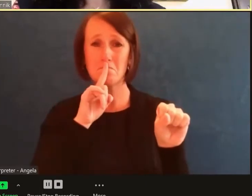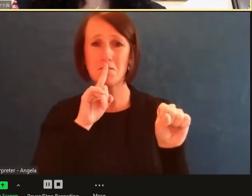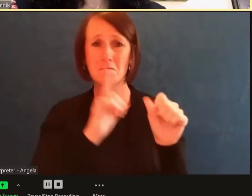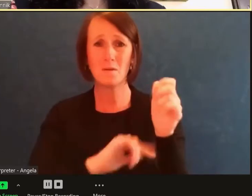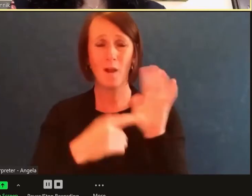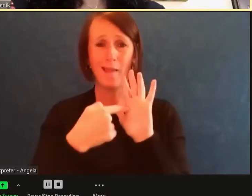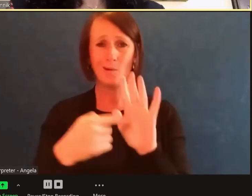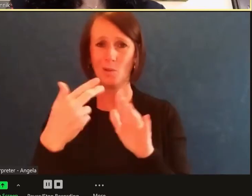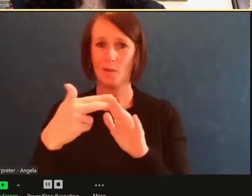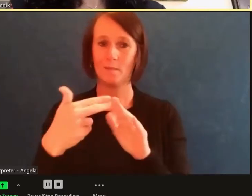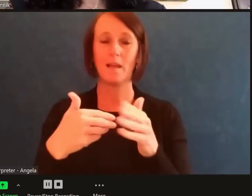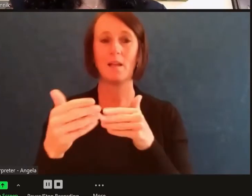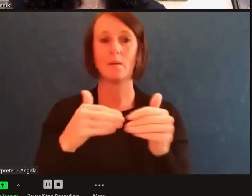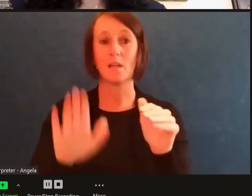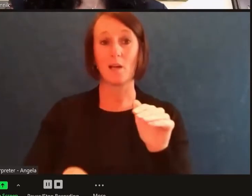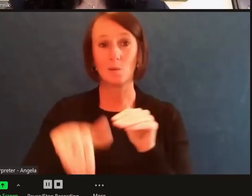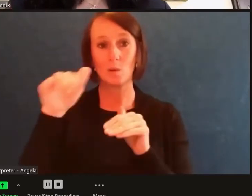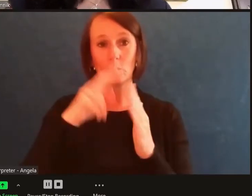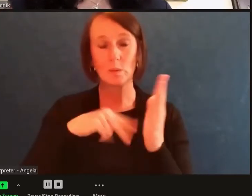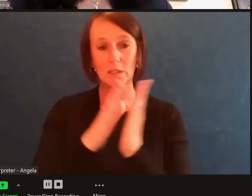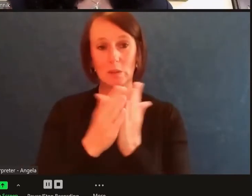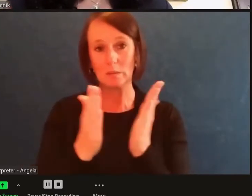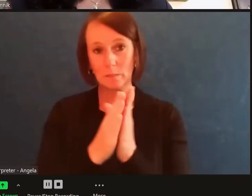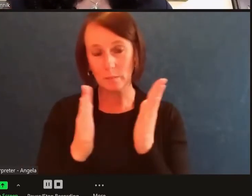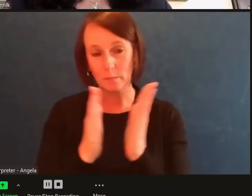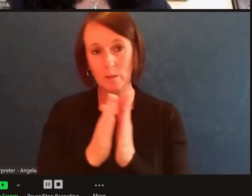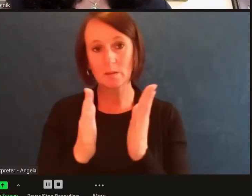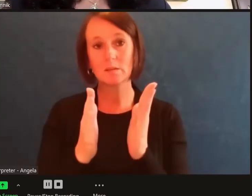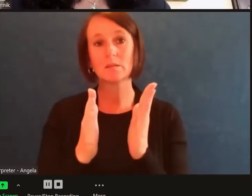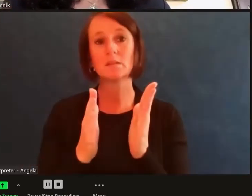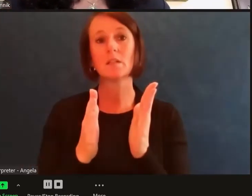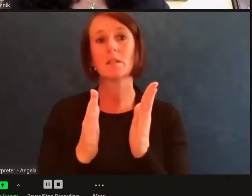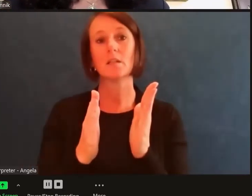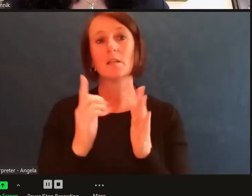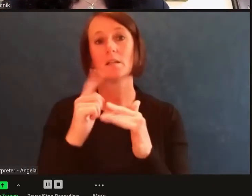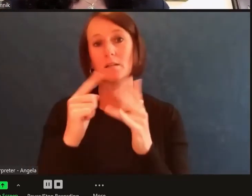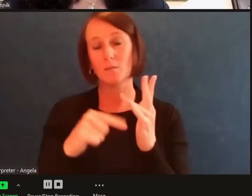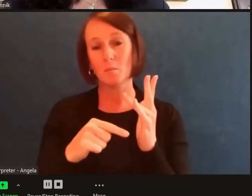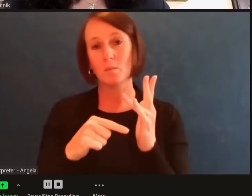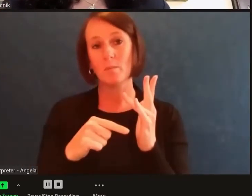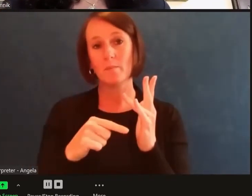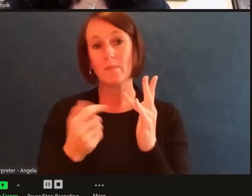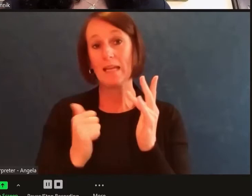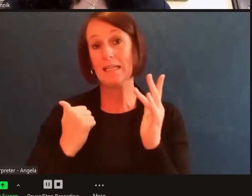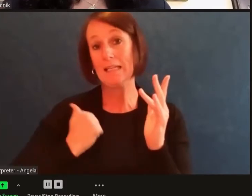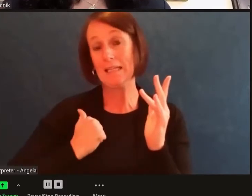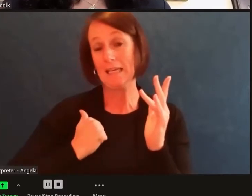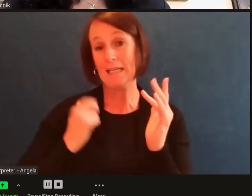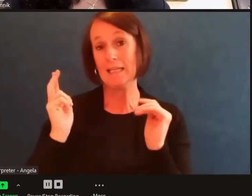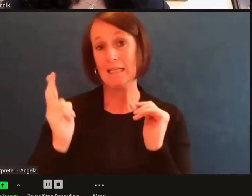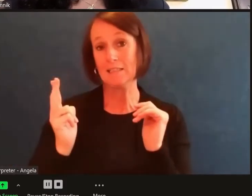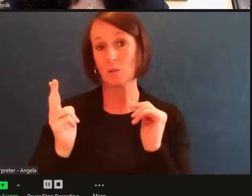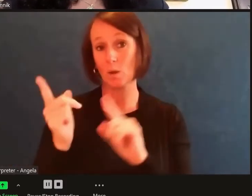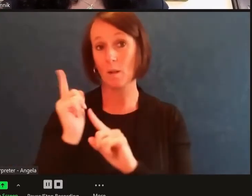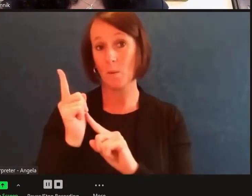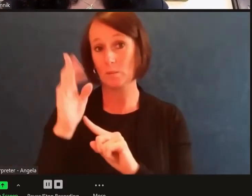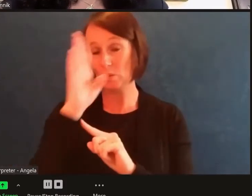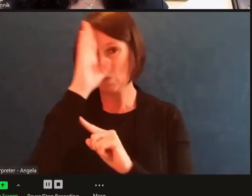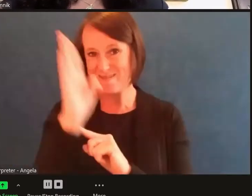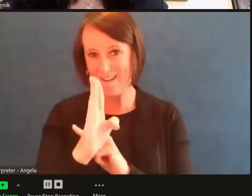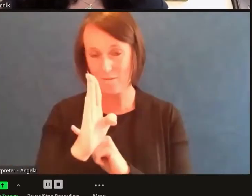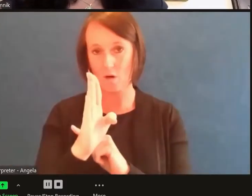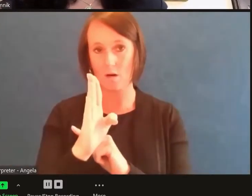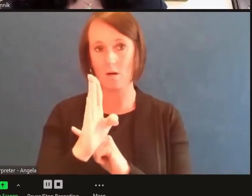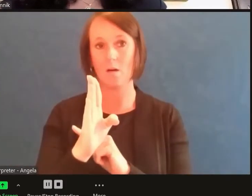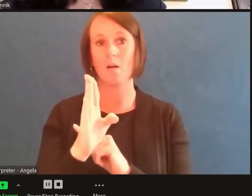I grew up reading your books, and my favorite ones were the historical fiction ones, Elixir, Run Camp X. Are there any Canadian historic moments you never got to, but